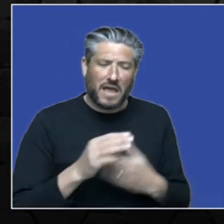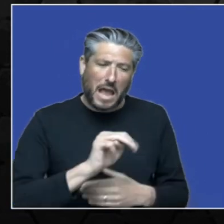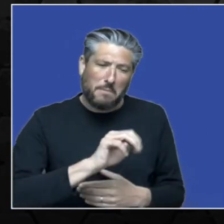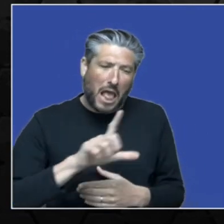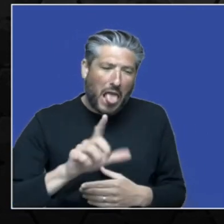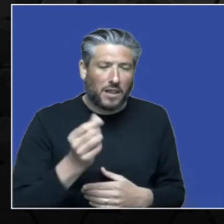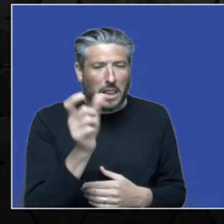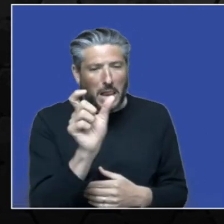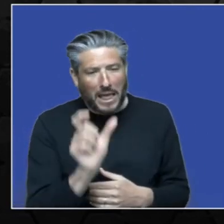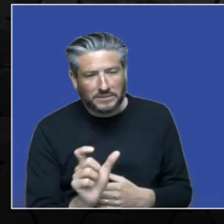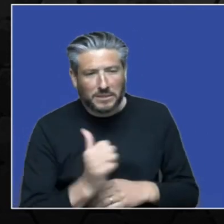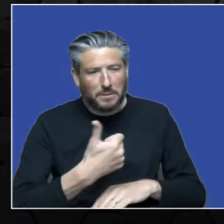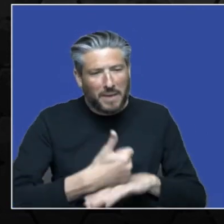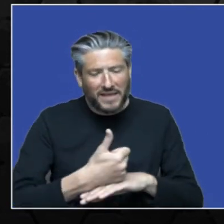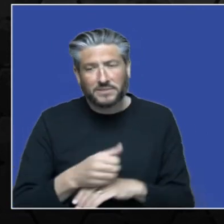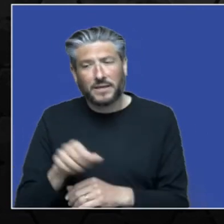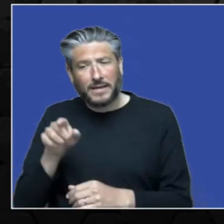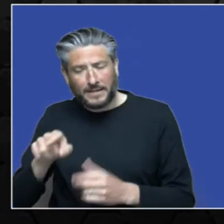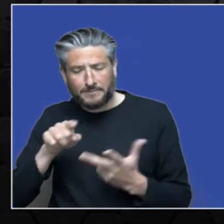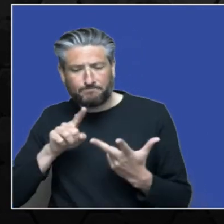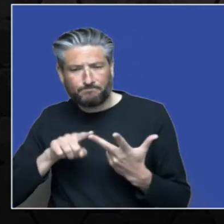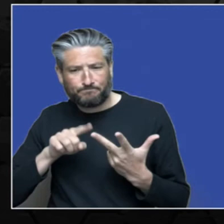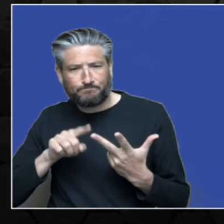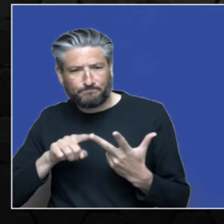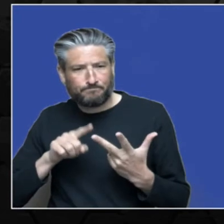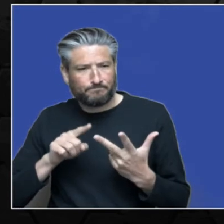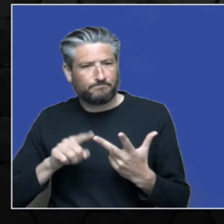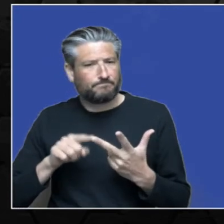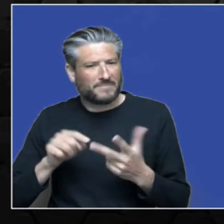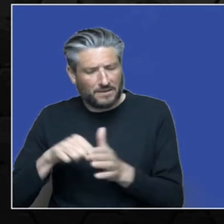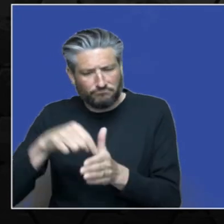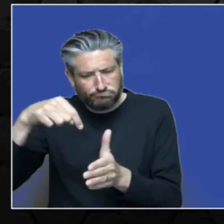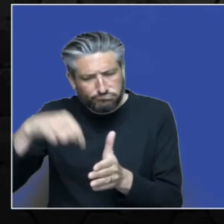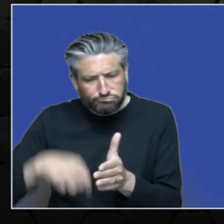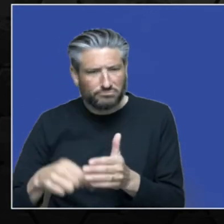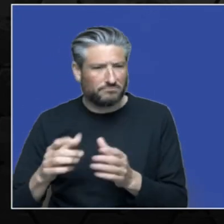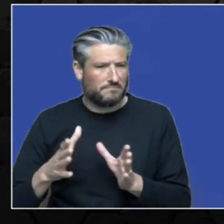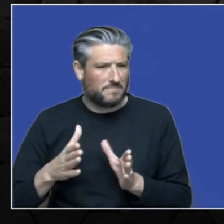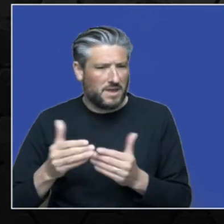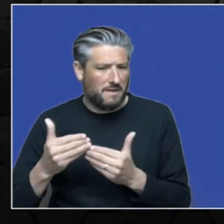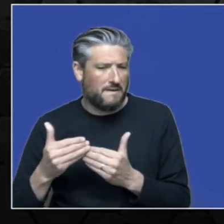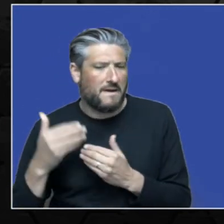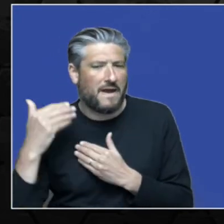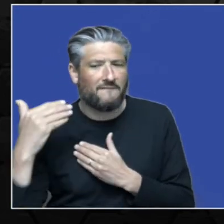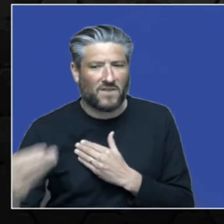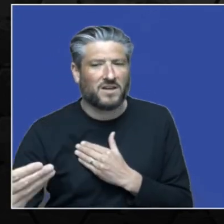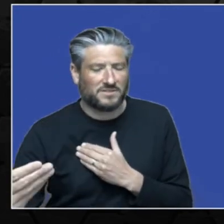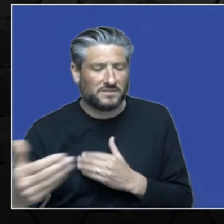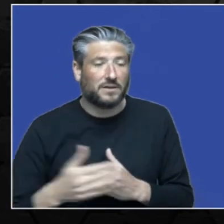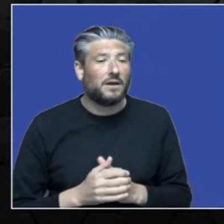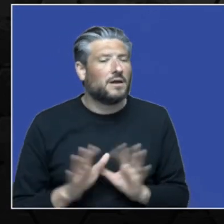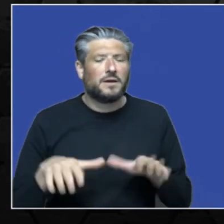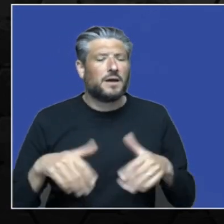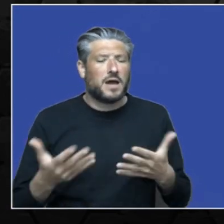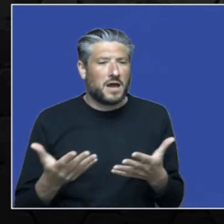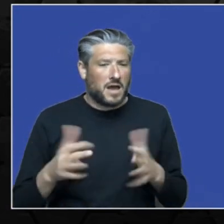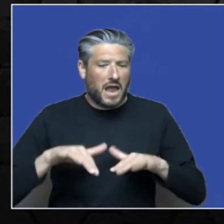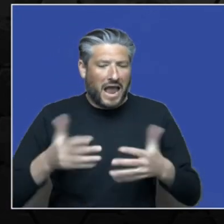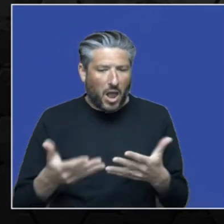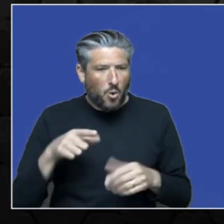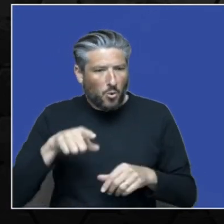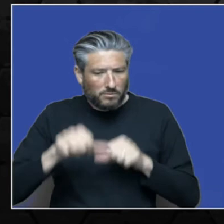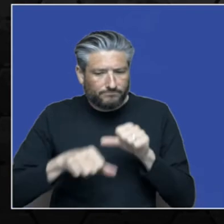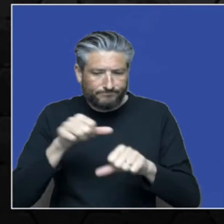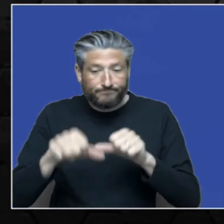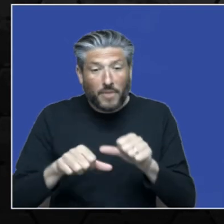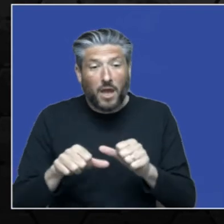It would be comparatively advanced. So what we usually do in label propagation is we first extract the sentiment features and